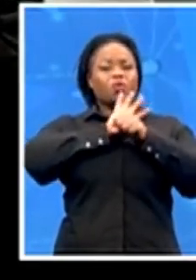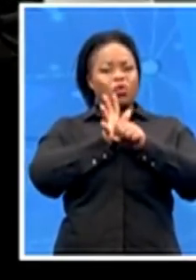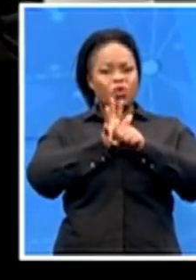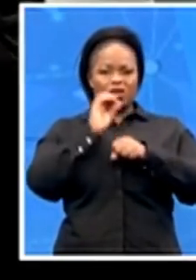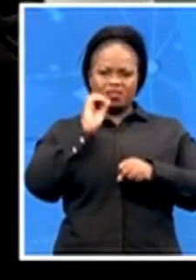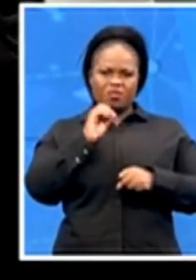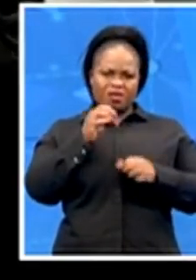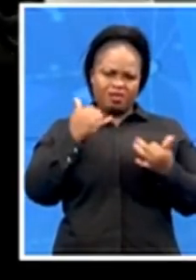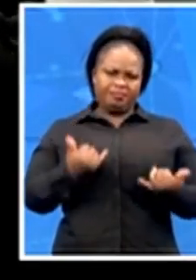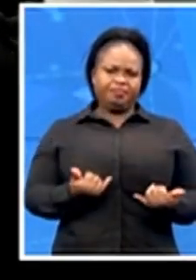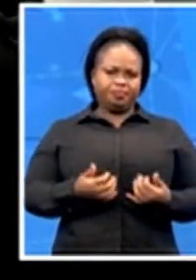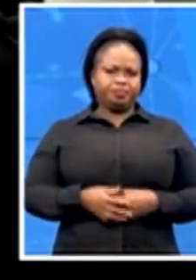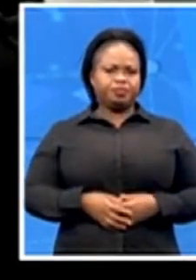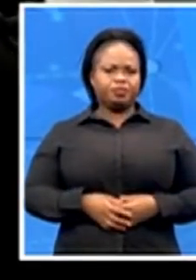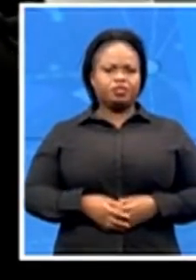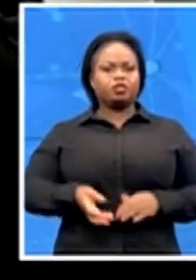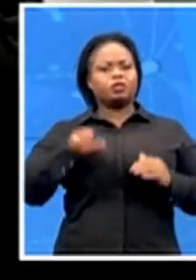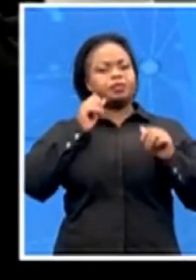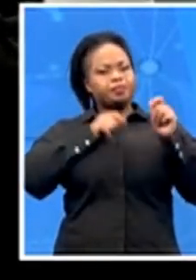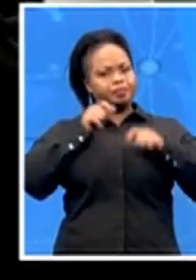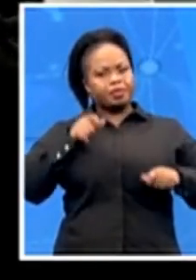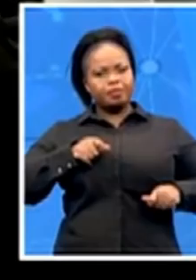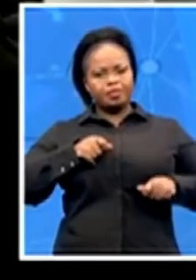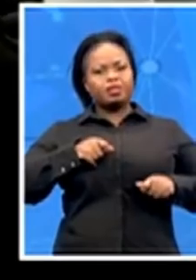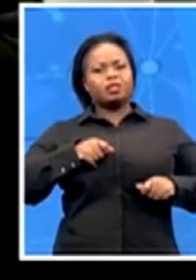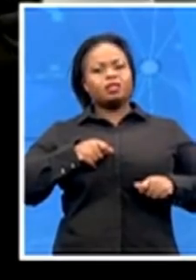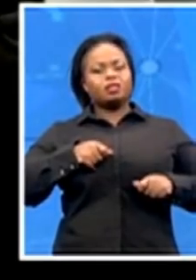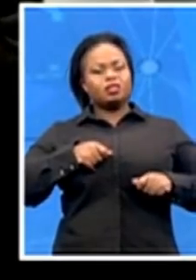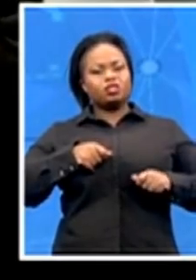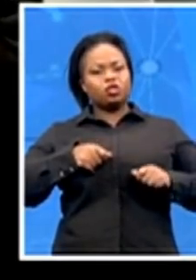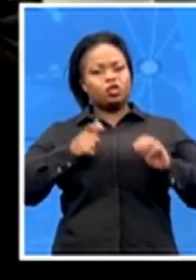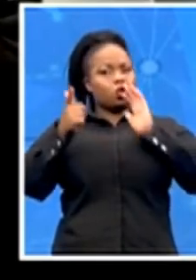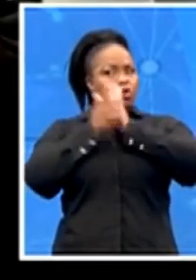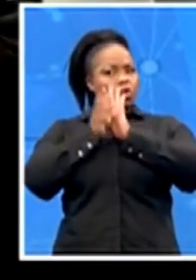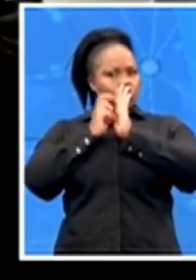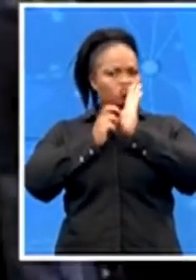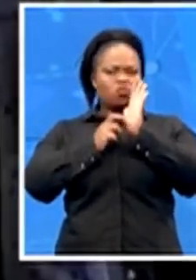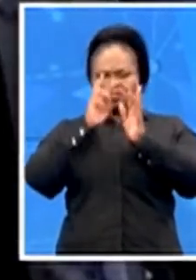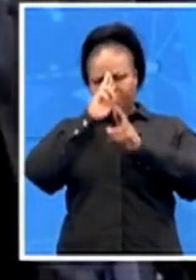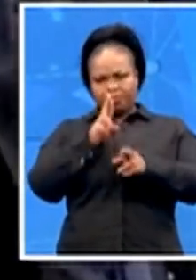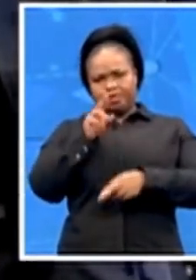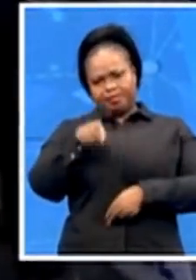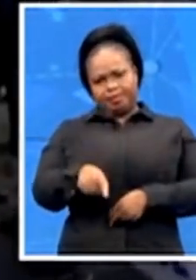regulations are respected, and everybody needs to be seen to be respecting those. But all I'm saying is that